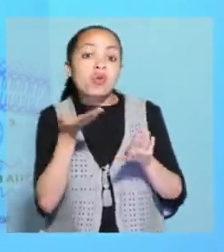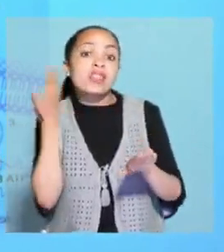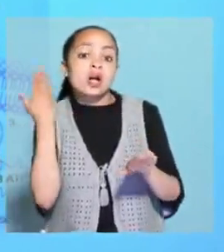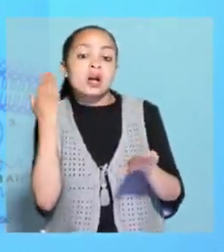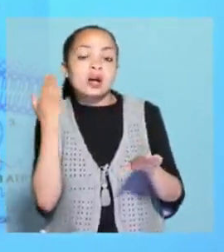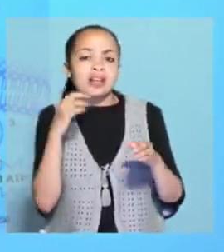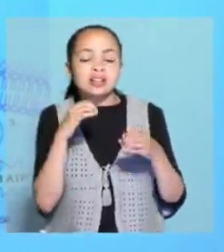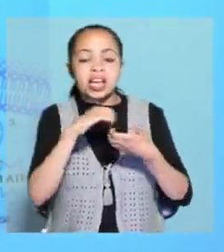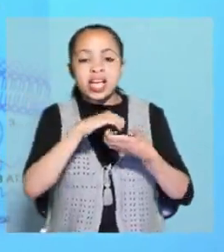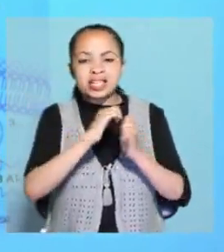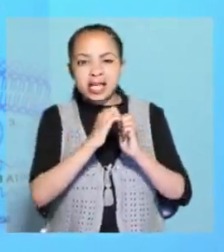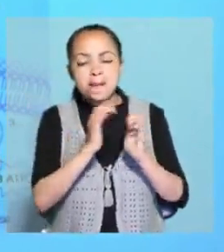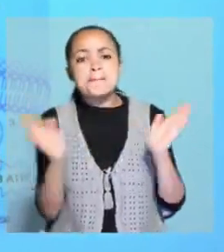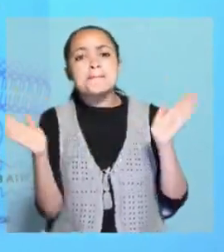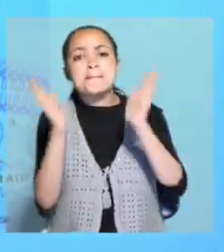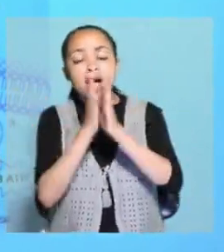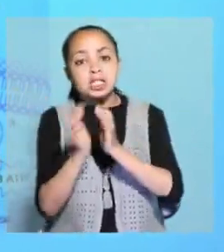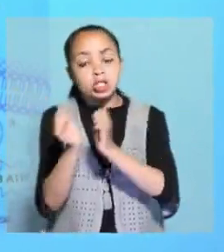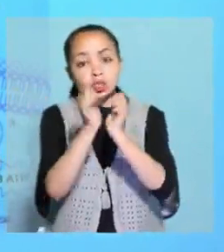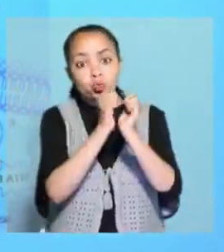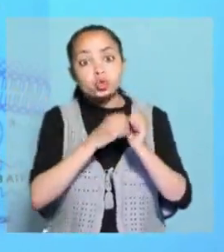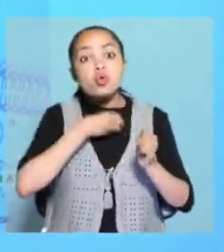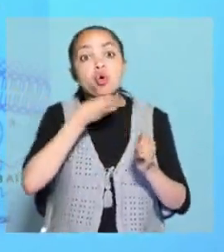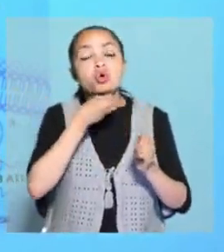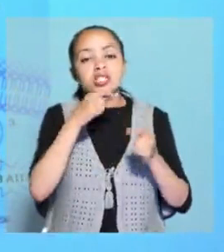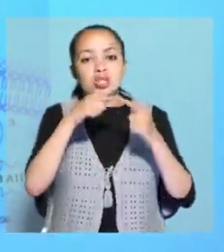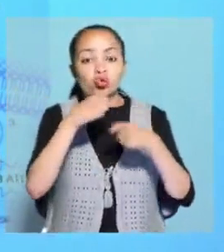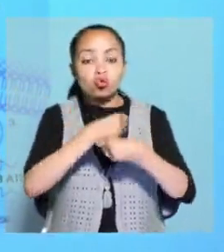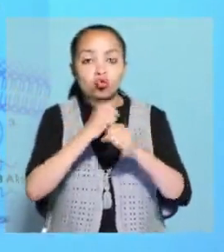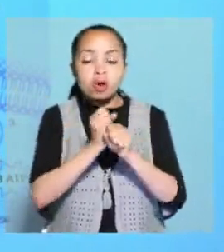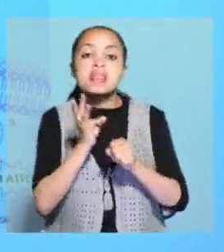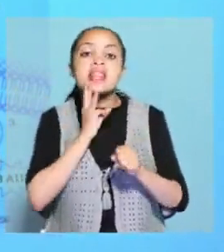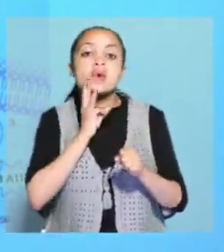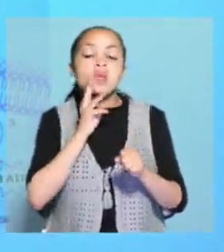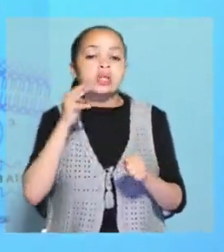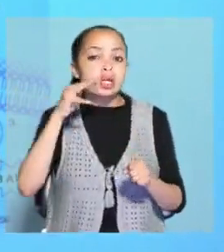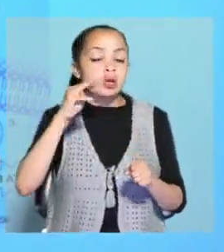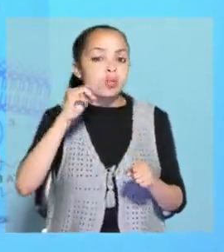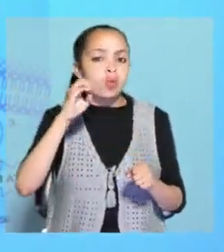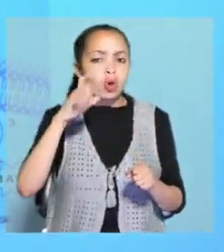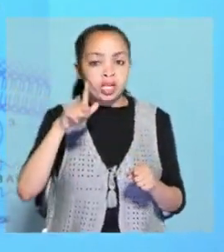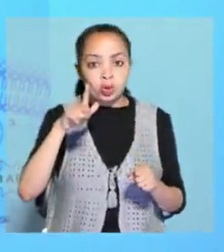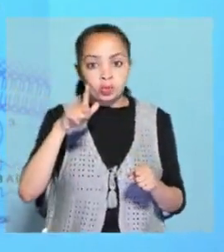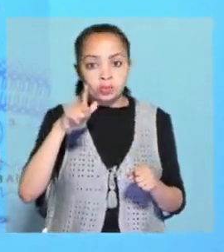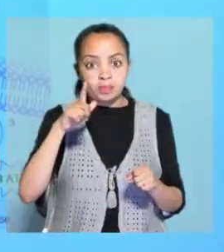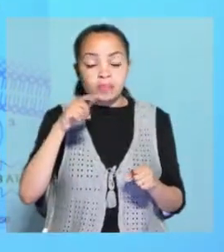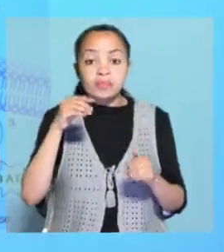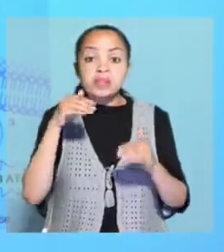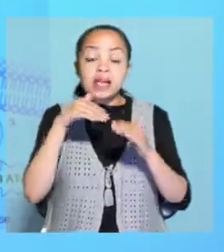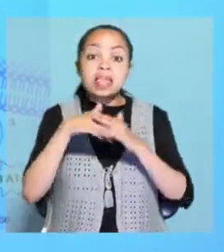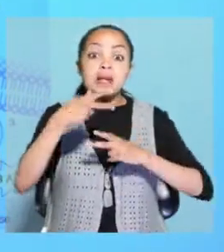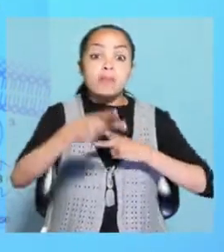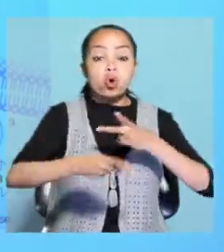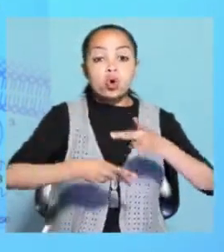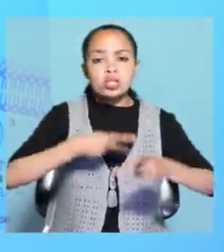binds with oxygen to form water molecule. So, in the